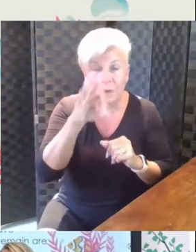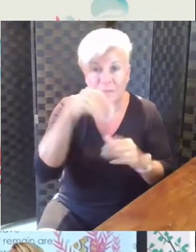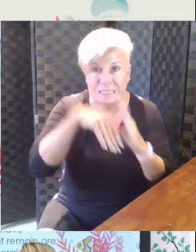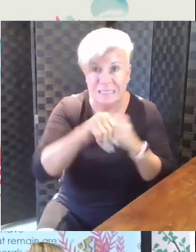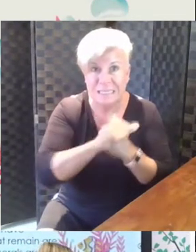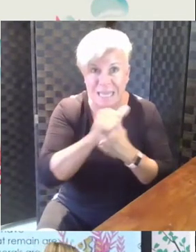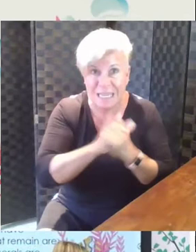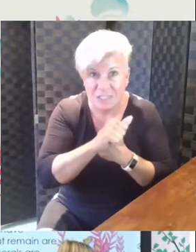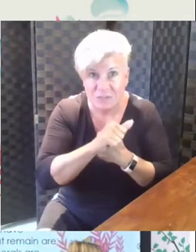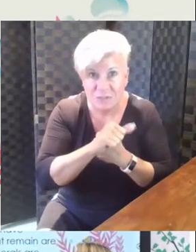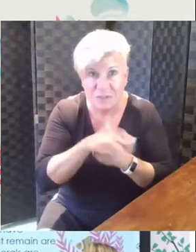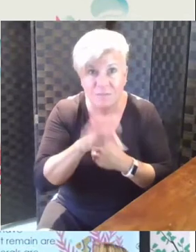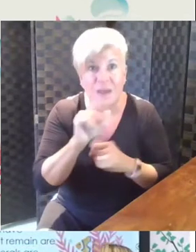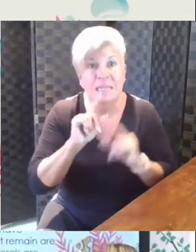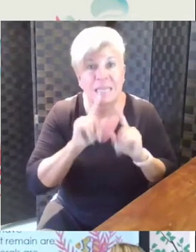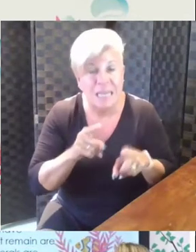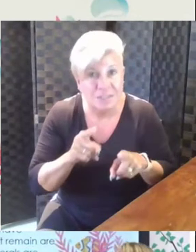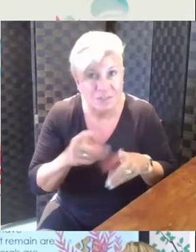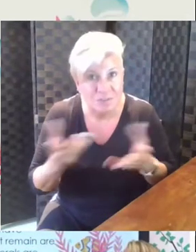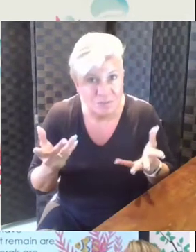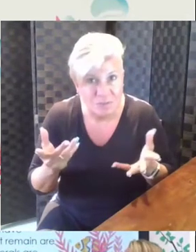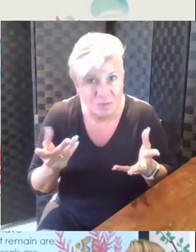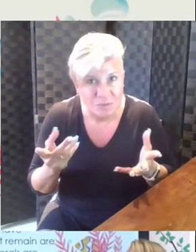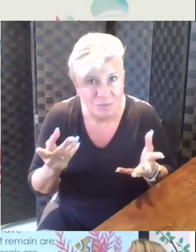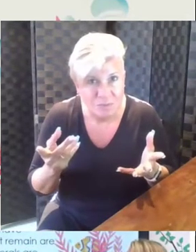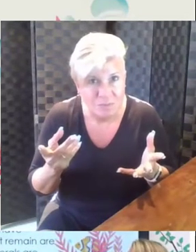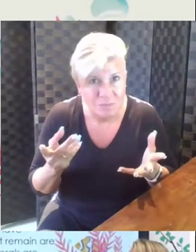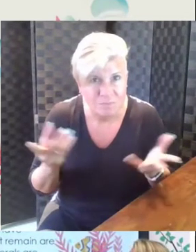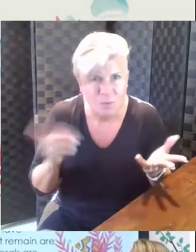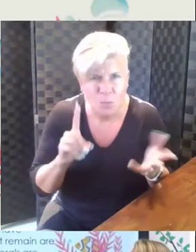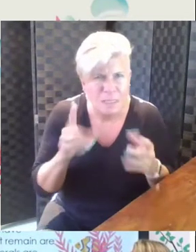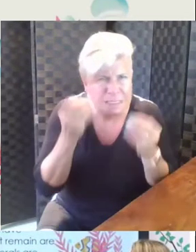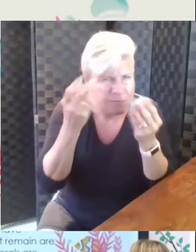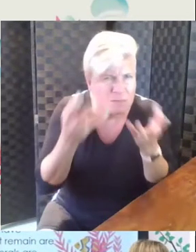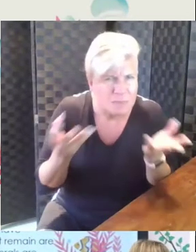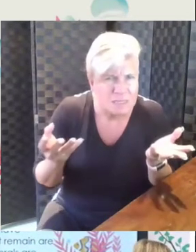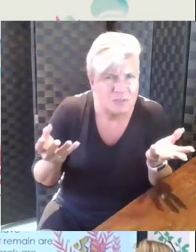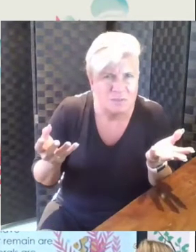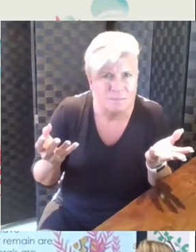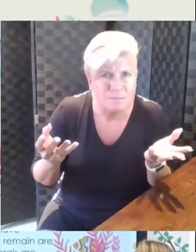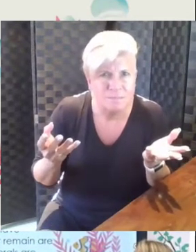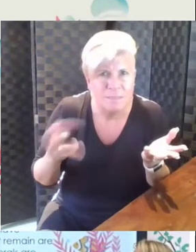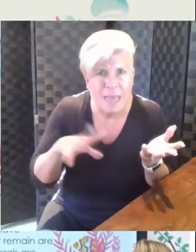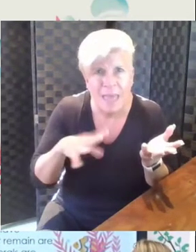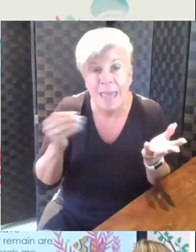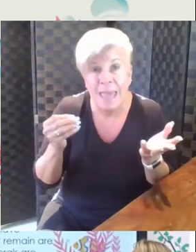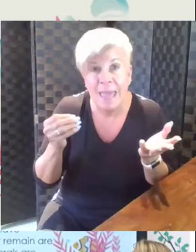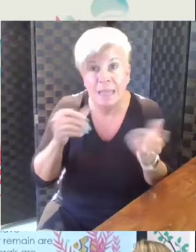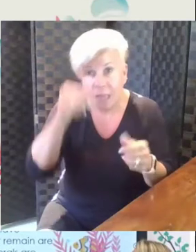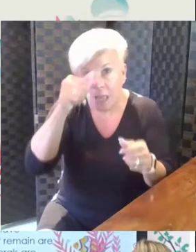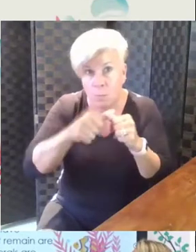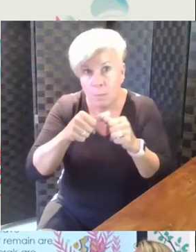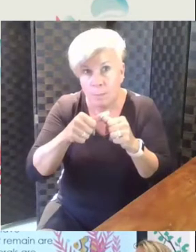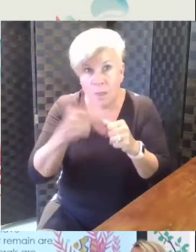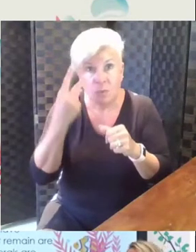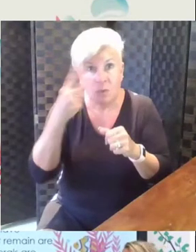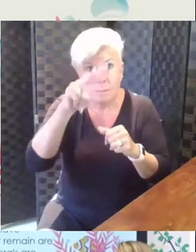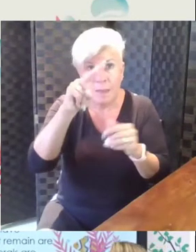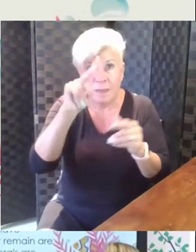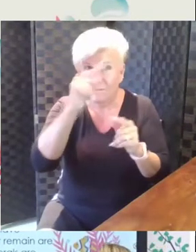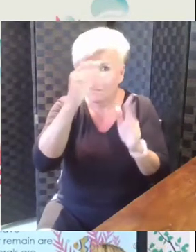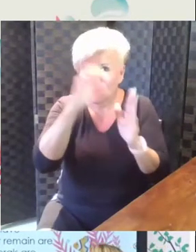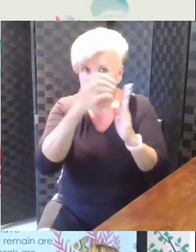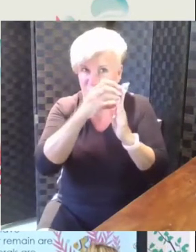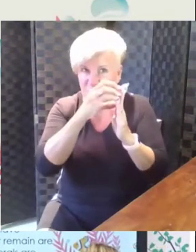our subheading, to find out exactly where we would find that information. And I remember looking back up in this